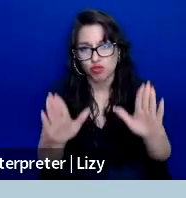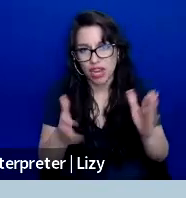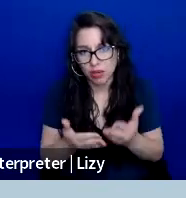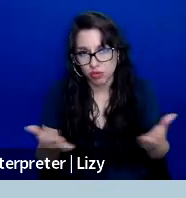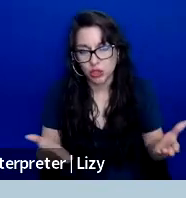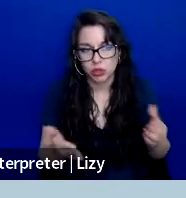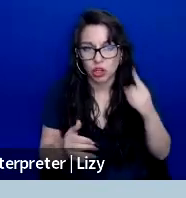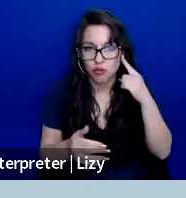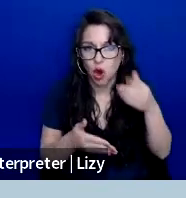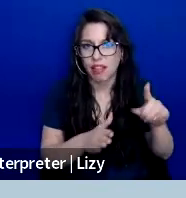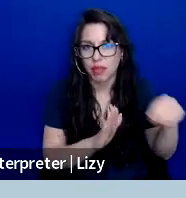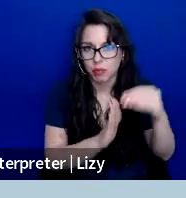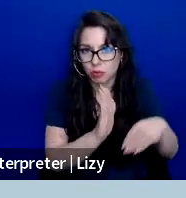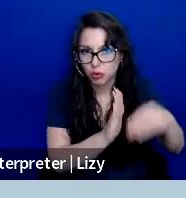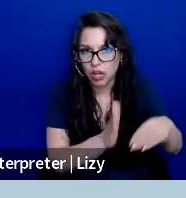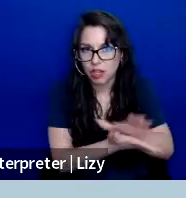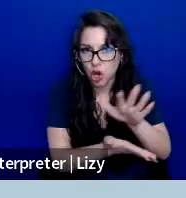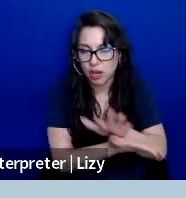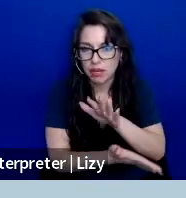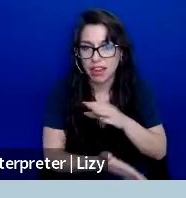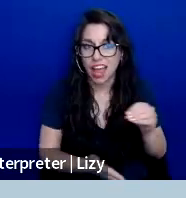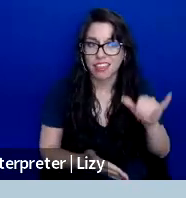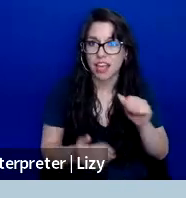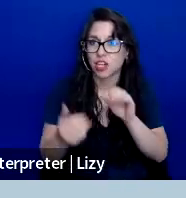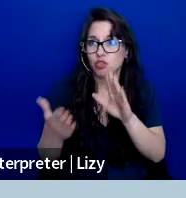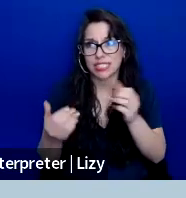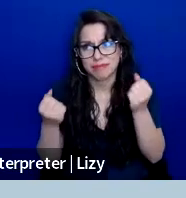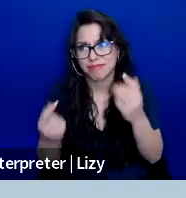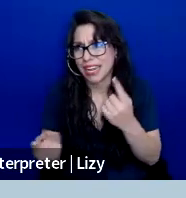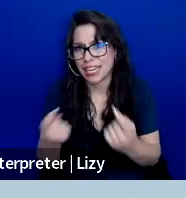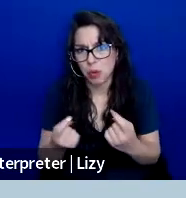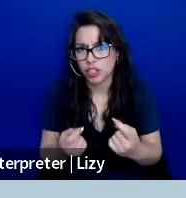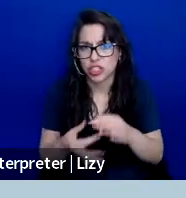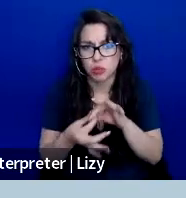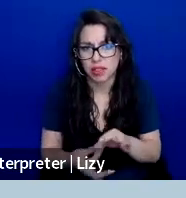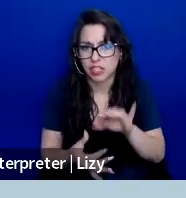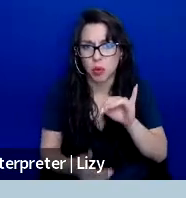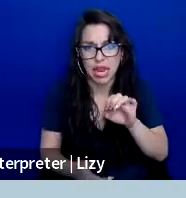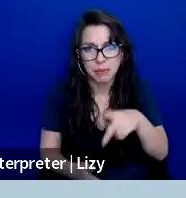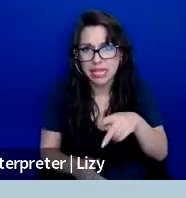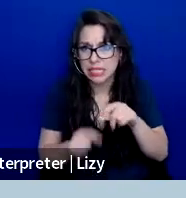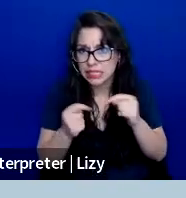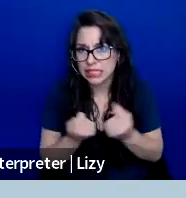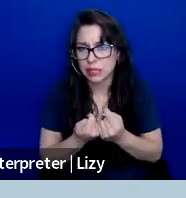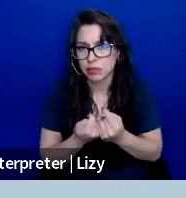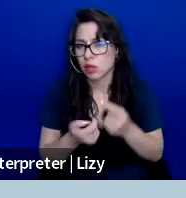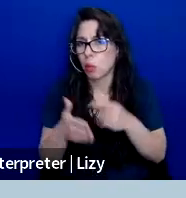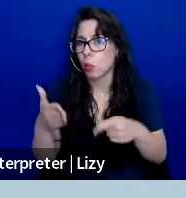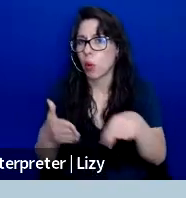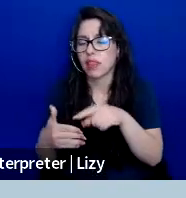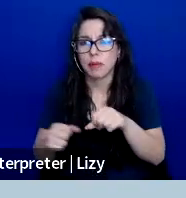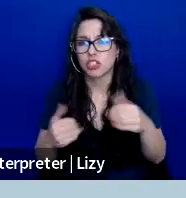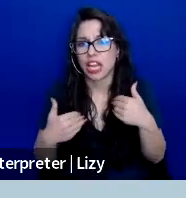so many big questions that IEP teams have in terms of some of these